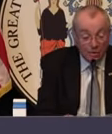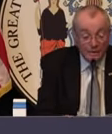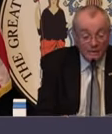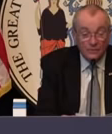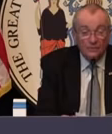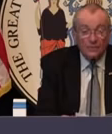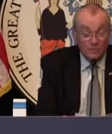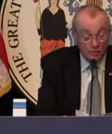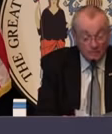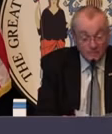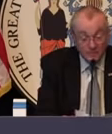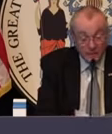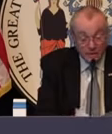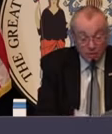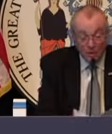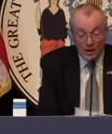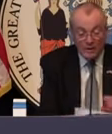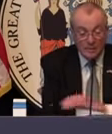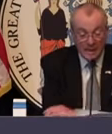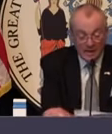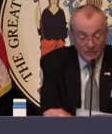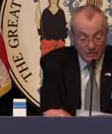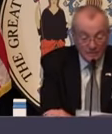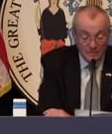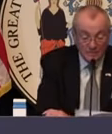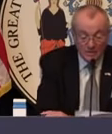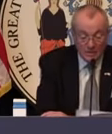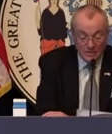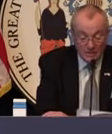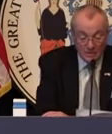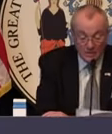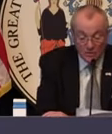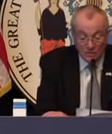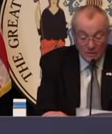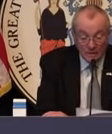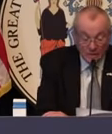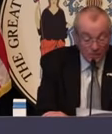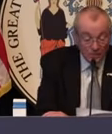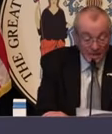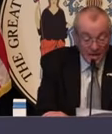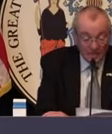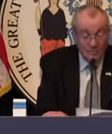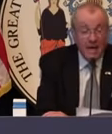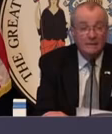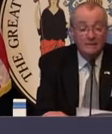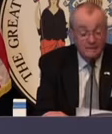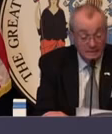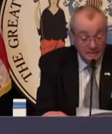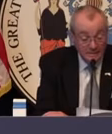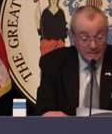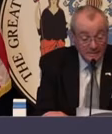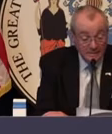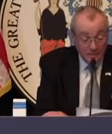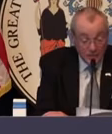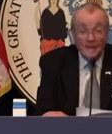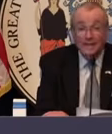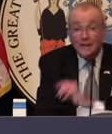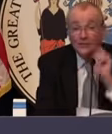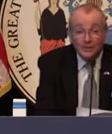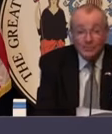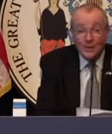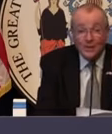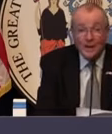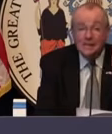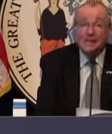keep growing this number. Growing our capacity to meet our testing goal is only half the battle. You